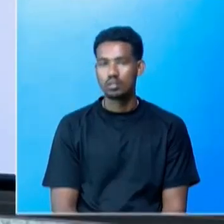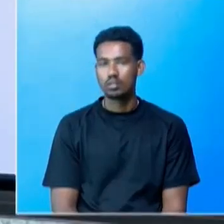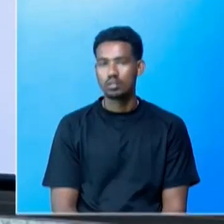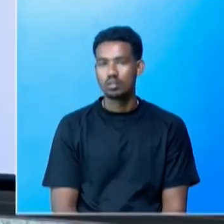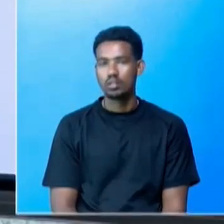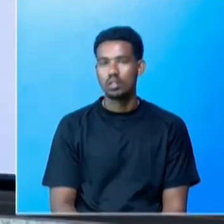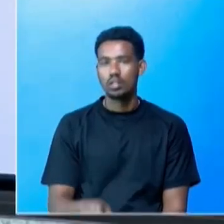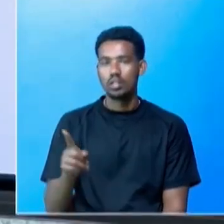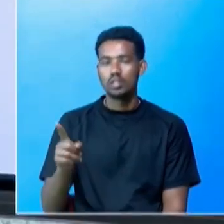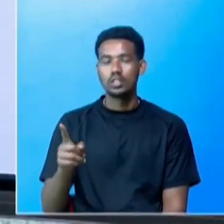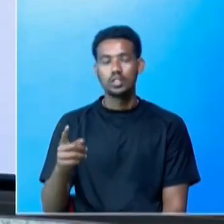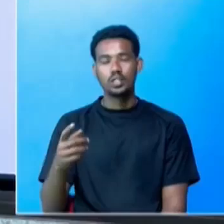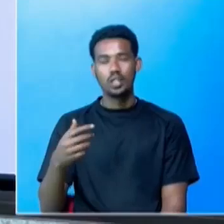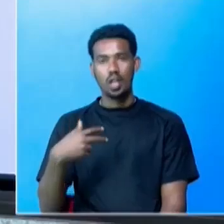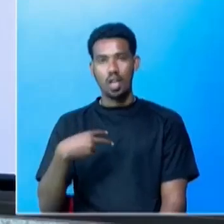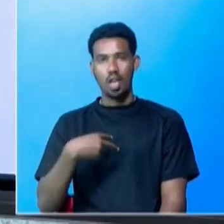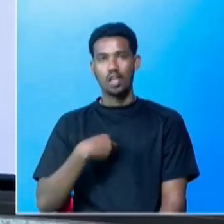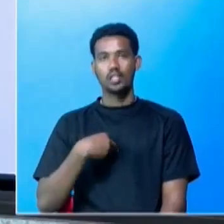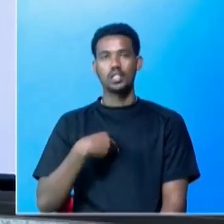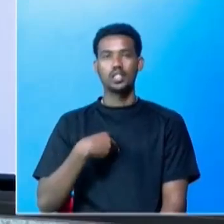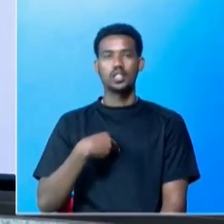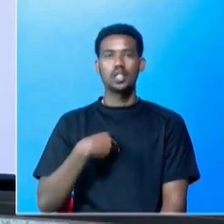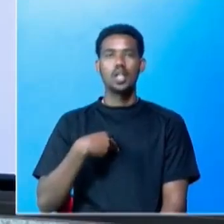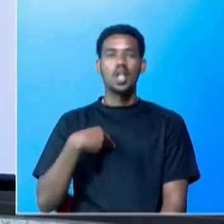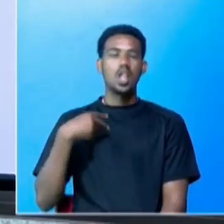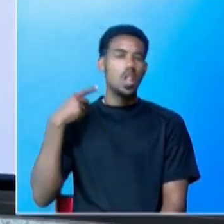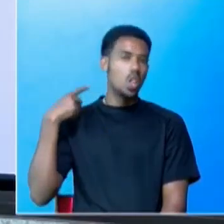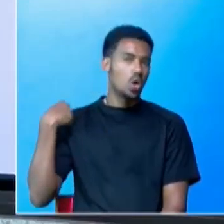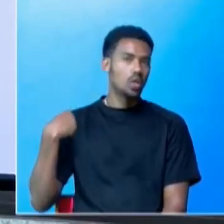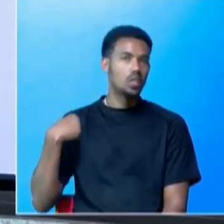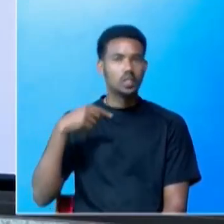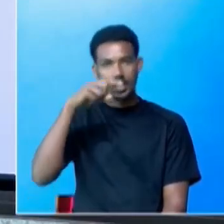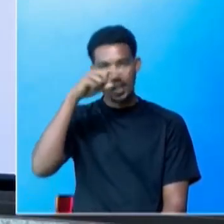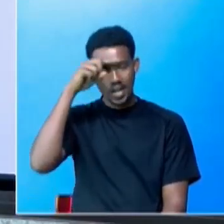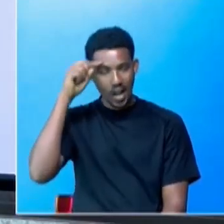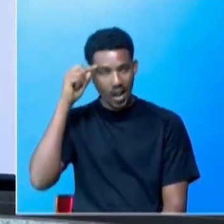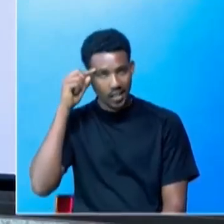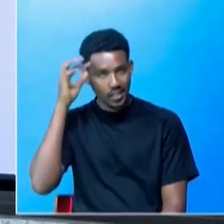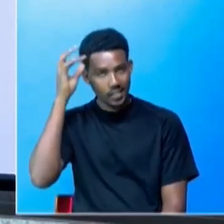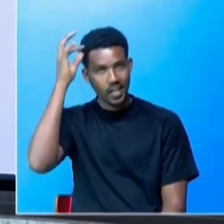she has long, dark hair.